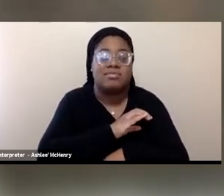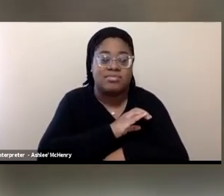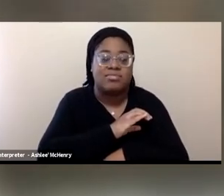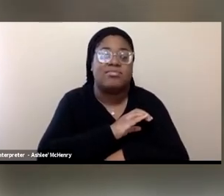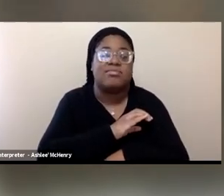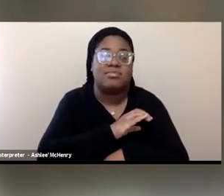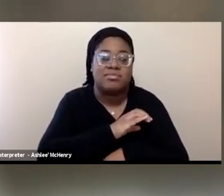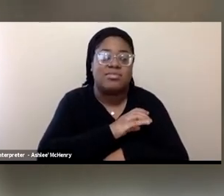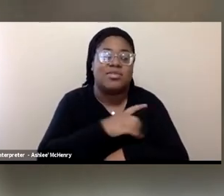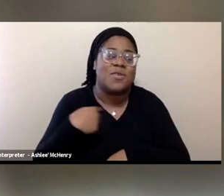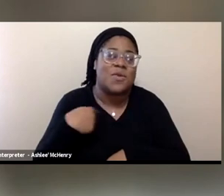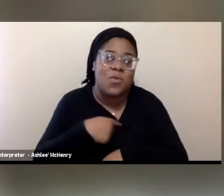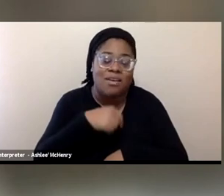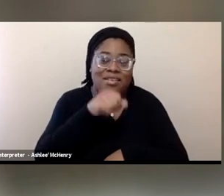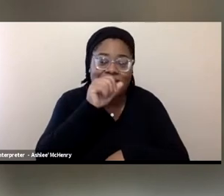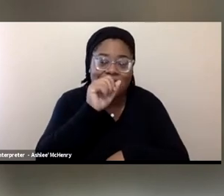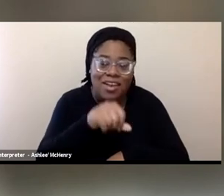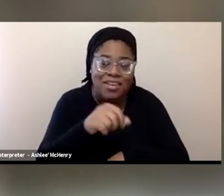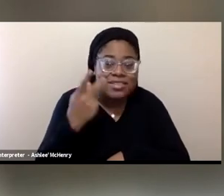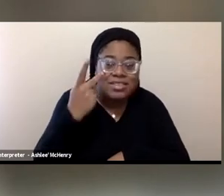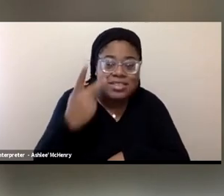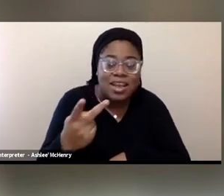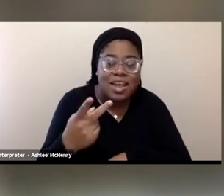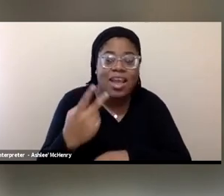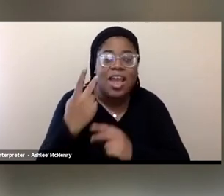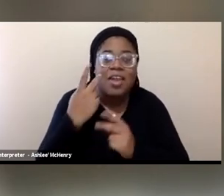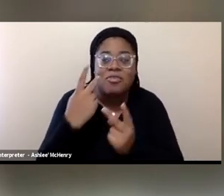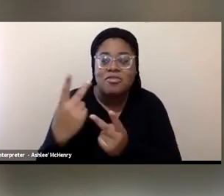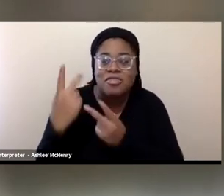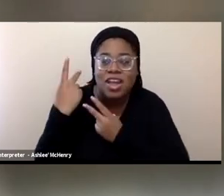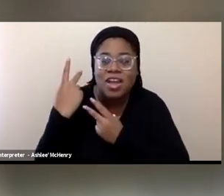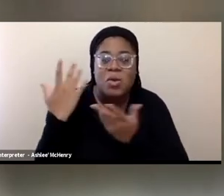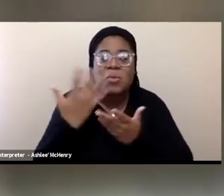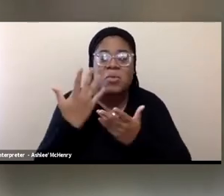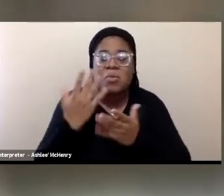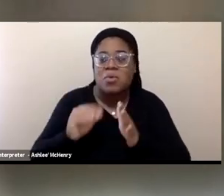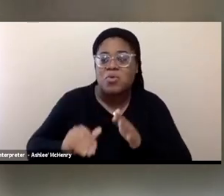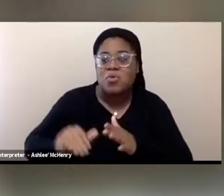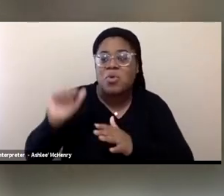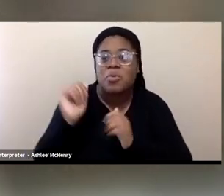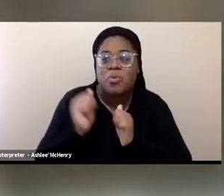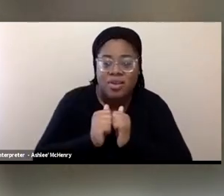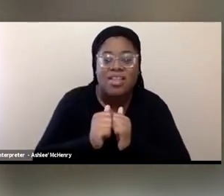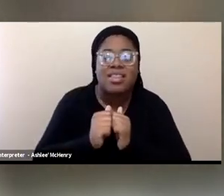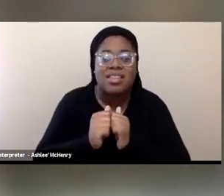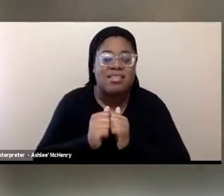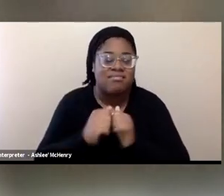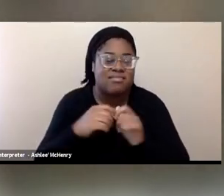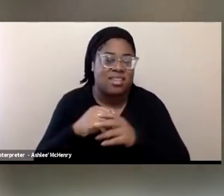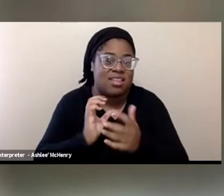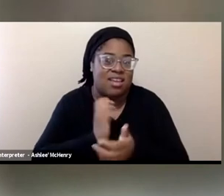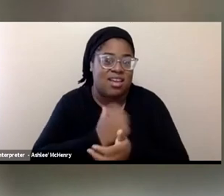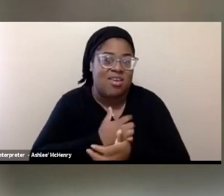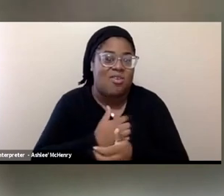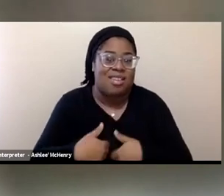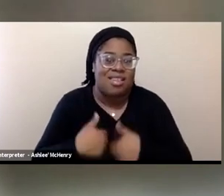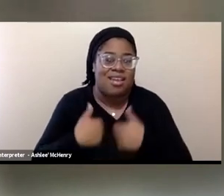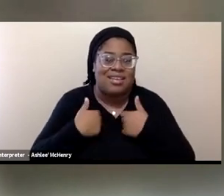we all love to see and reflect what we grew up with in our own lives. And